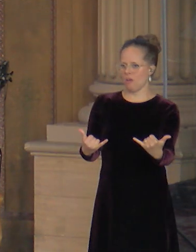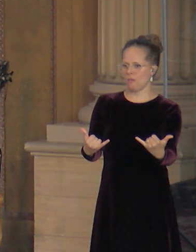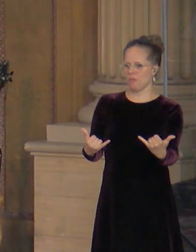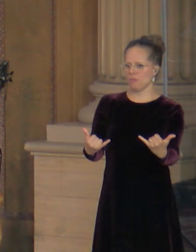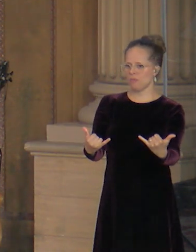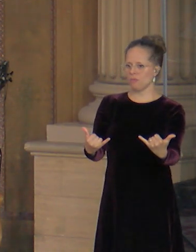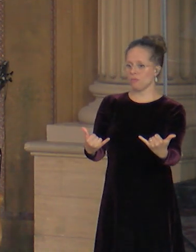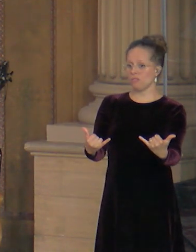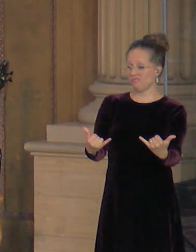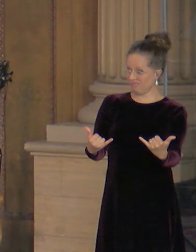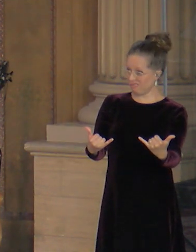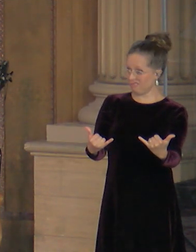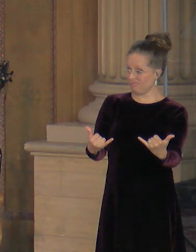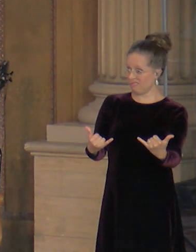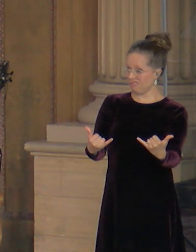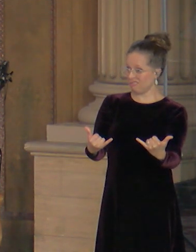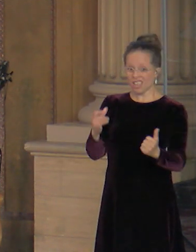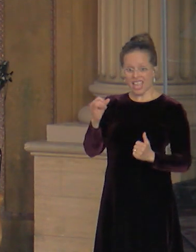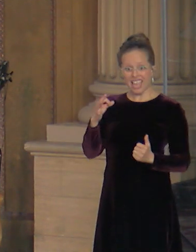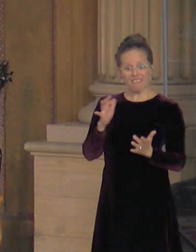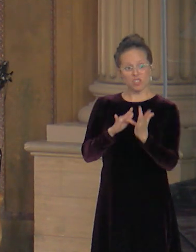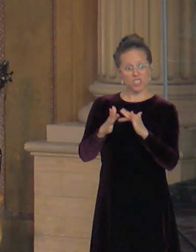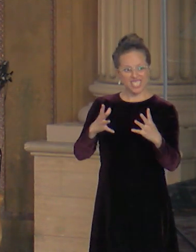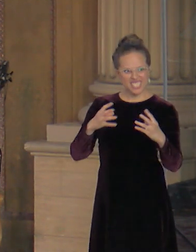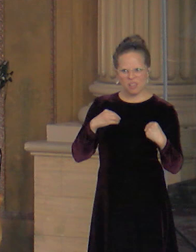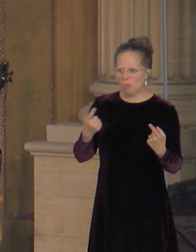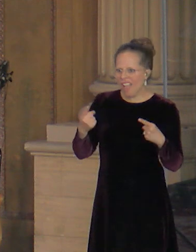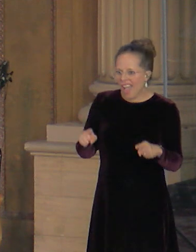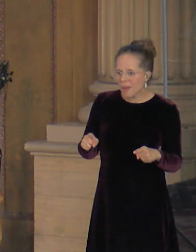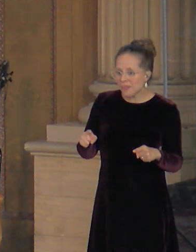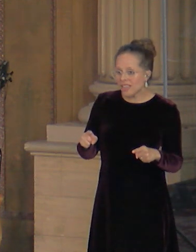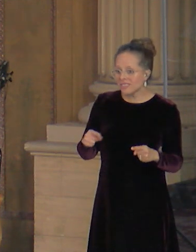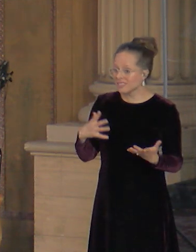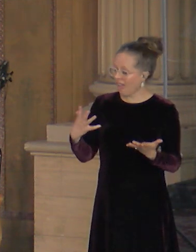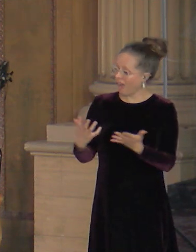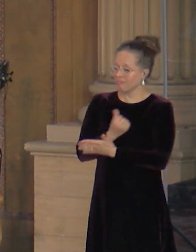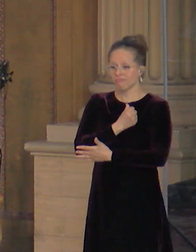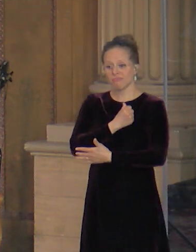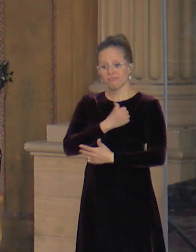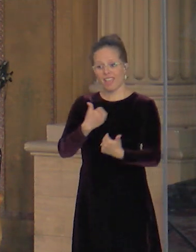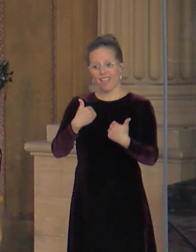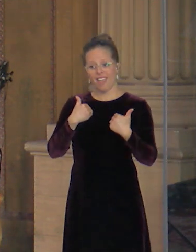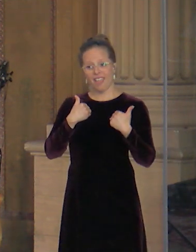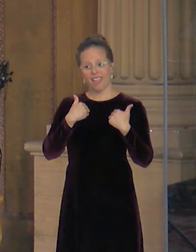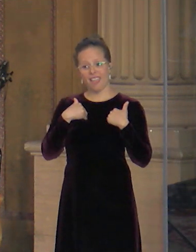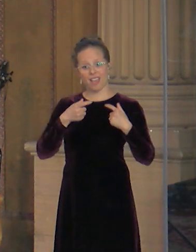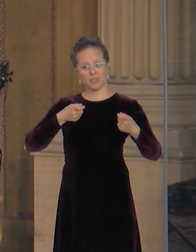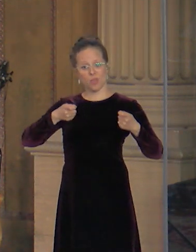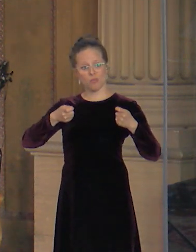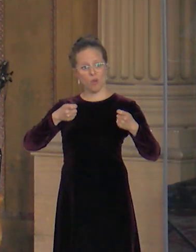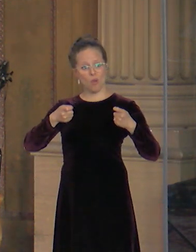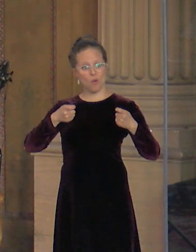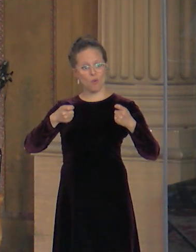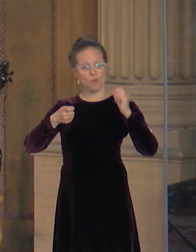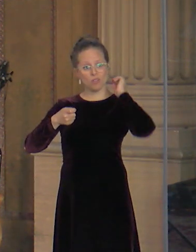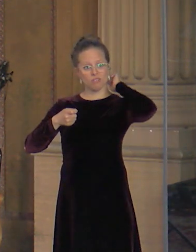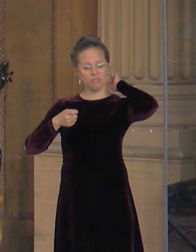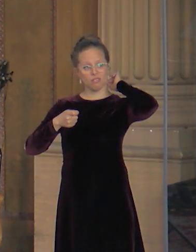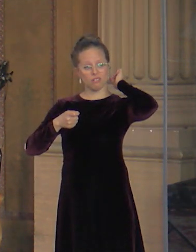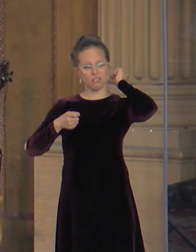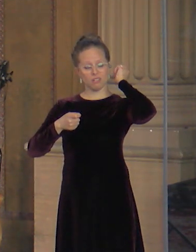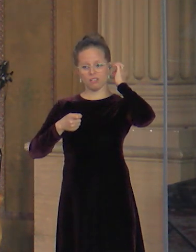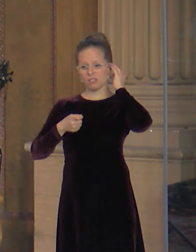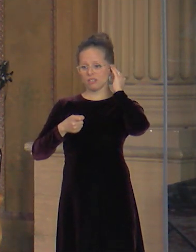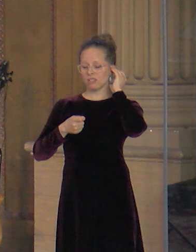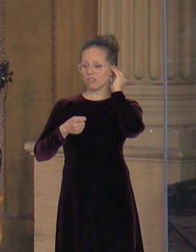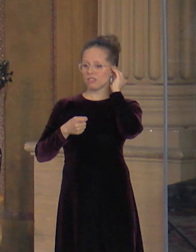I mean think what this would mean if Jesus takes the bait here he gets the throne and let's say that Satan could deliver and Jesus rules over all the kingdoms of